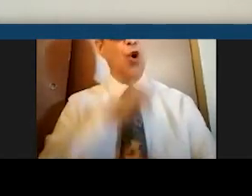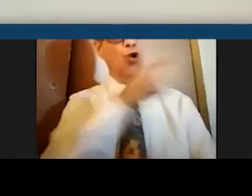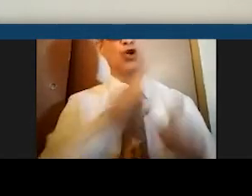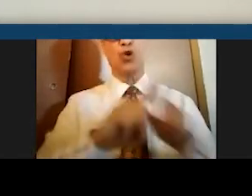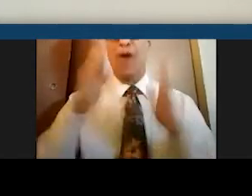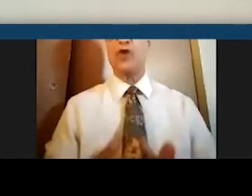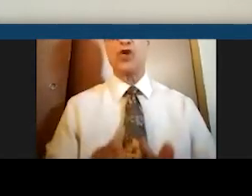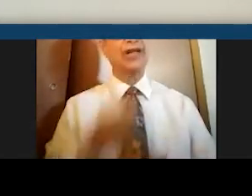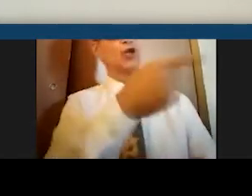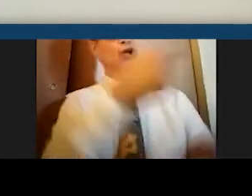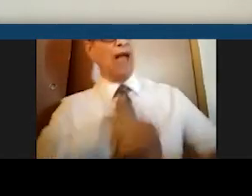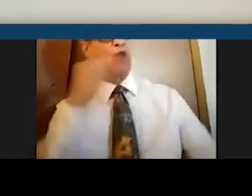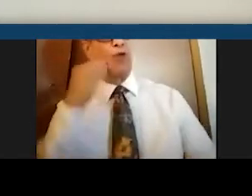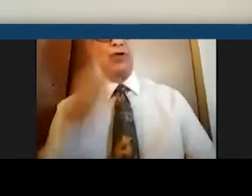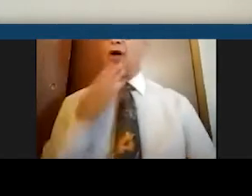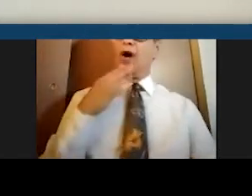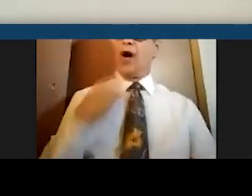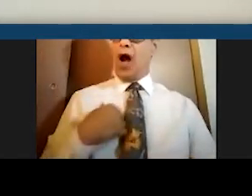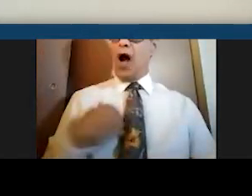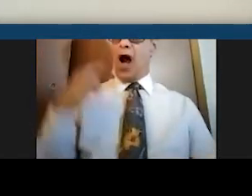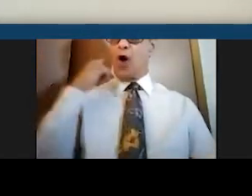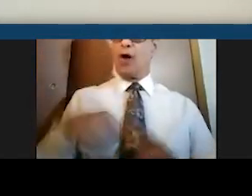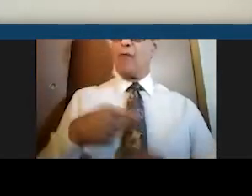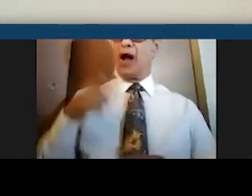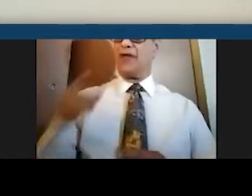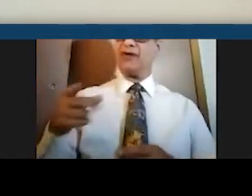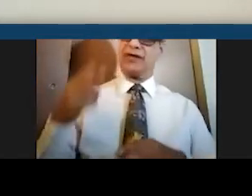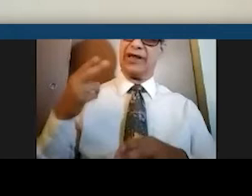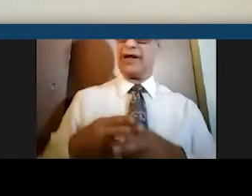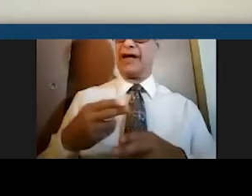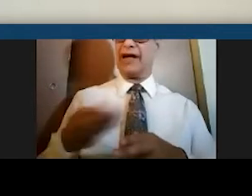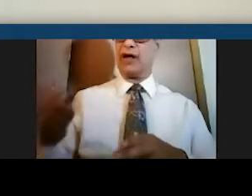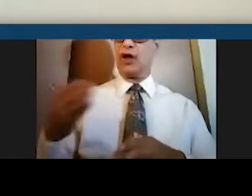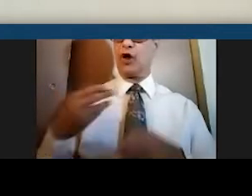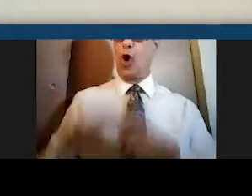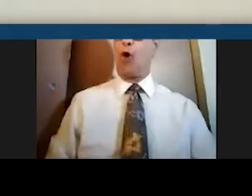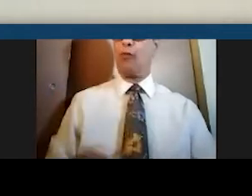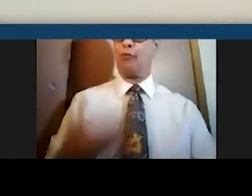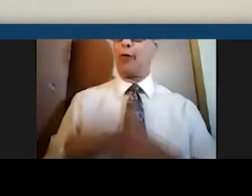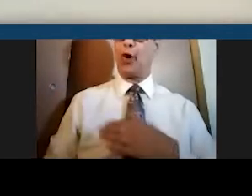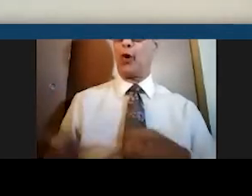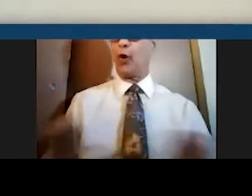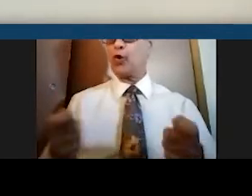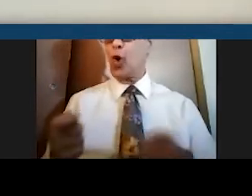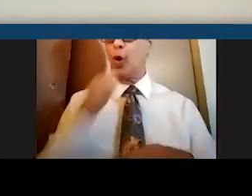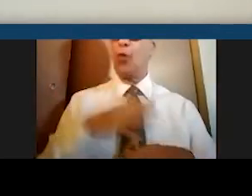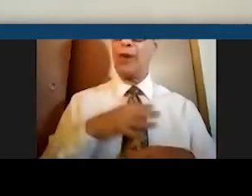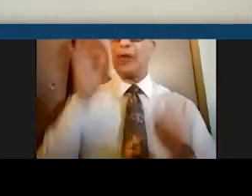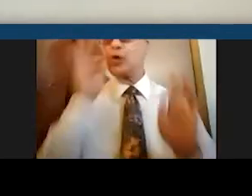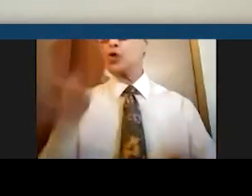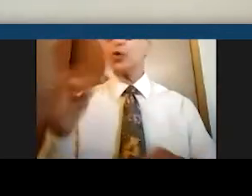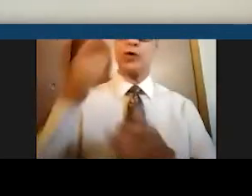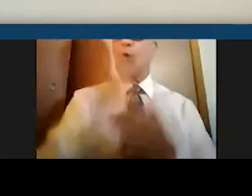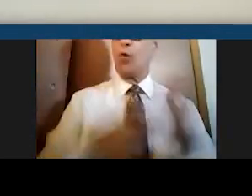she's like, oh, I heard about this thing called birth control where women get to choose like what they can do with